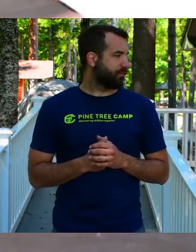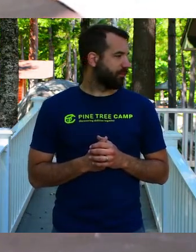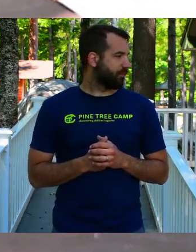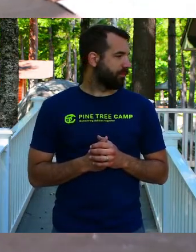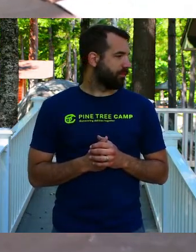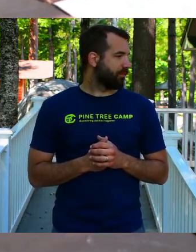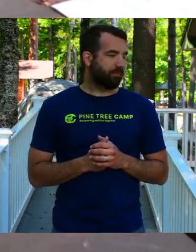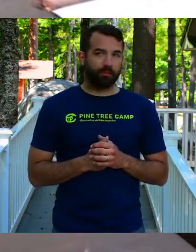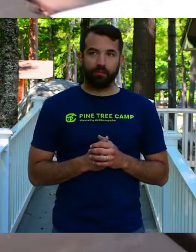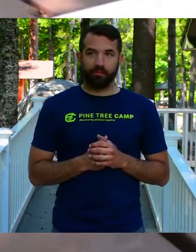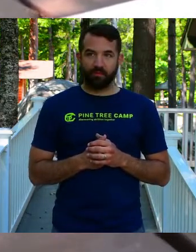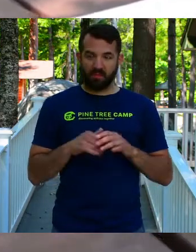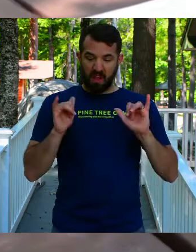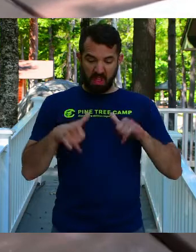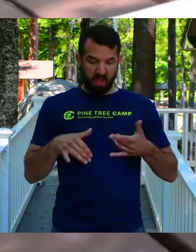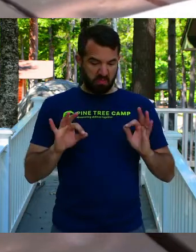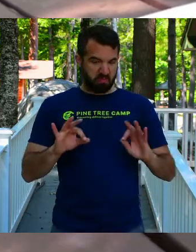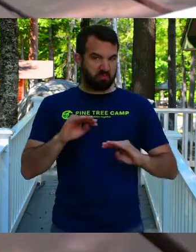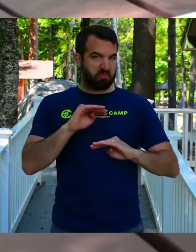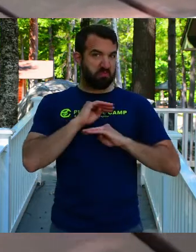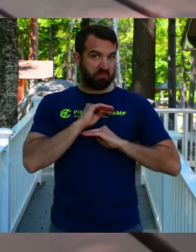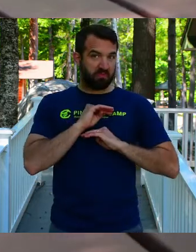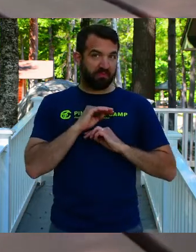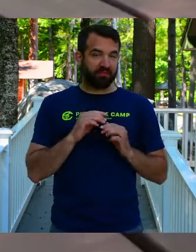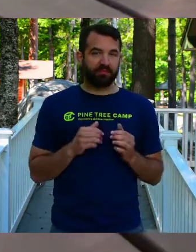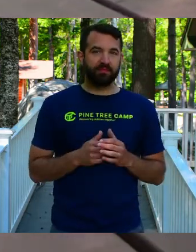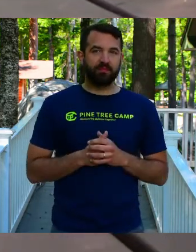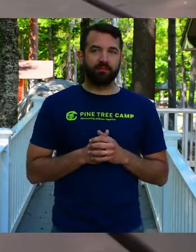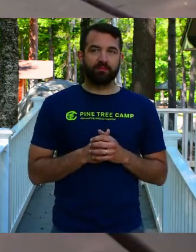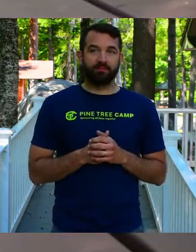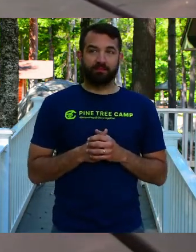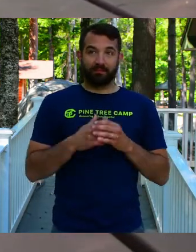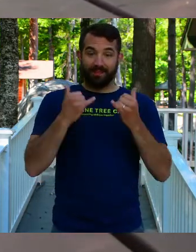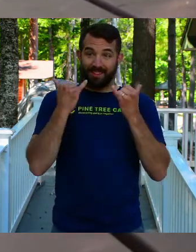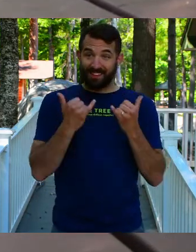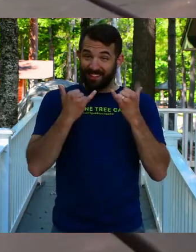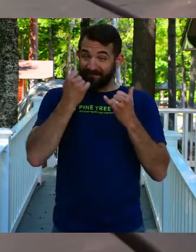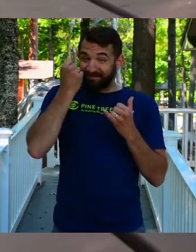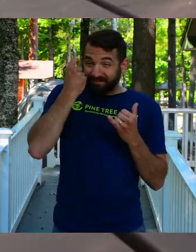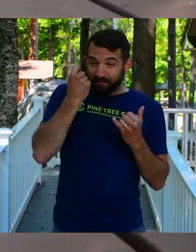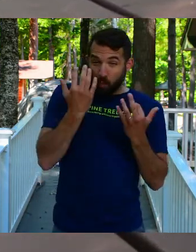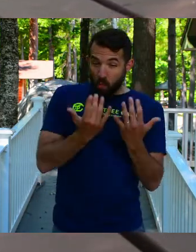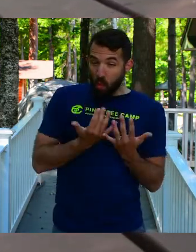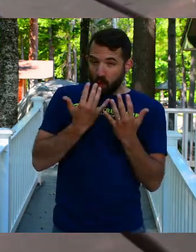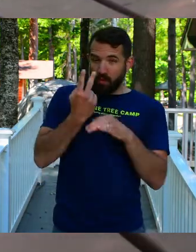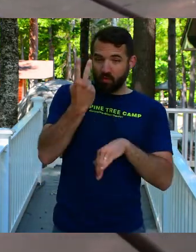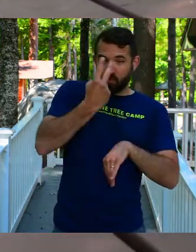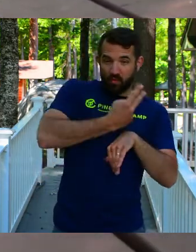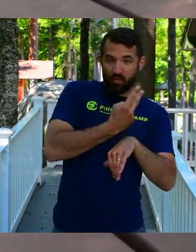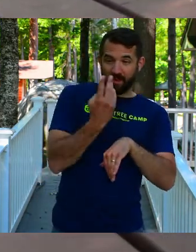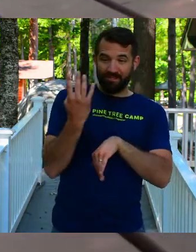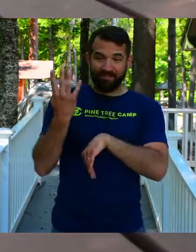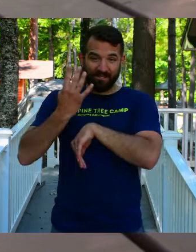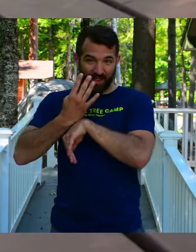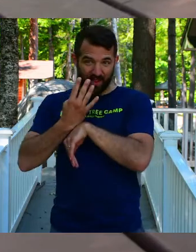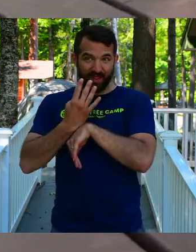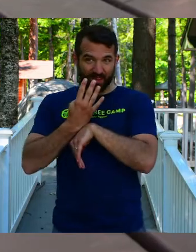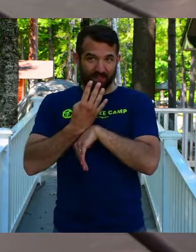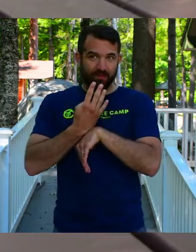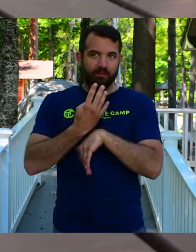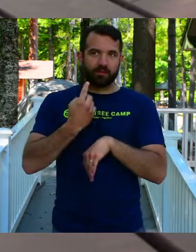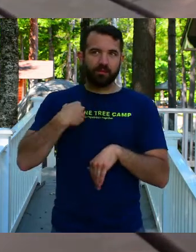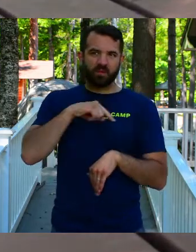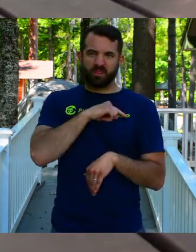Like that. I think that's pretty good. And so then we're going to wait 2 to 4 days for it to dry. We found that putting it in the sun helps it